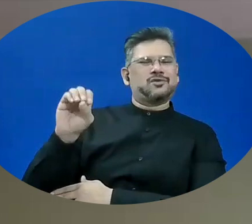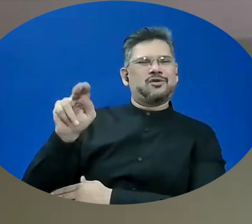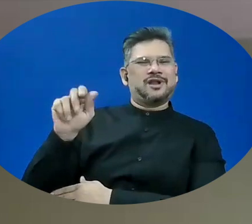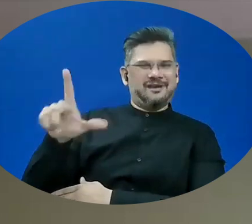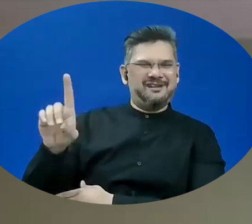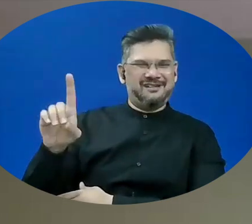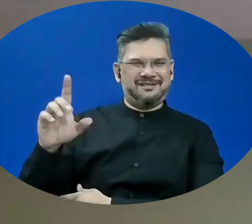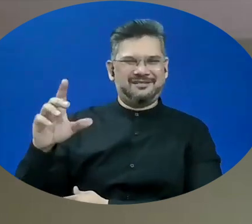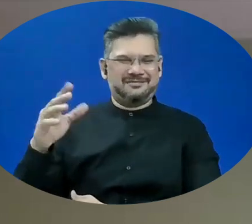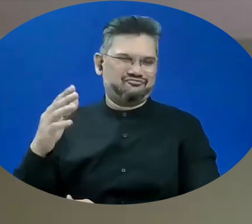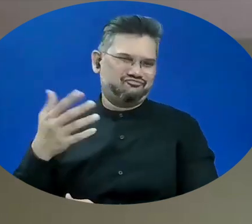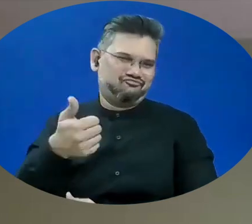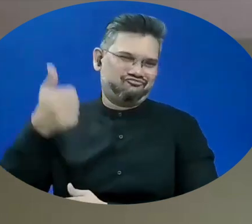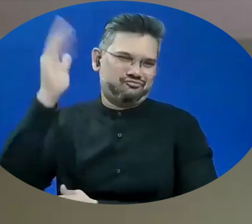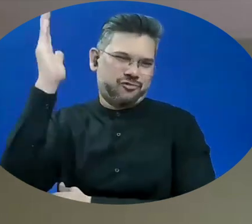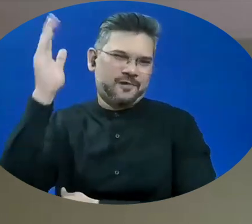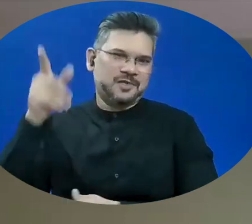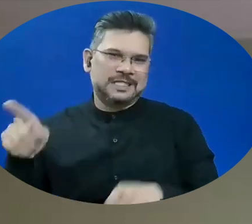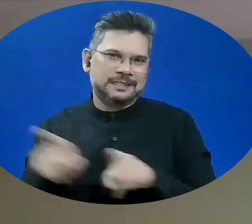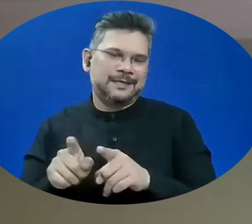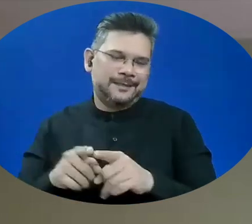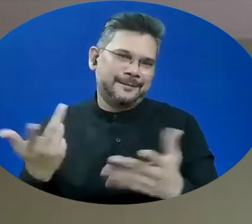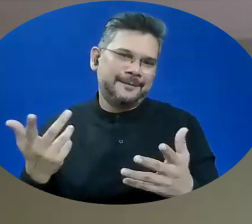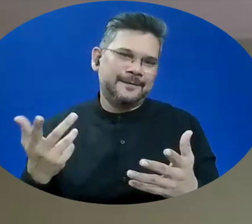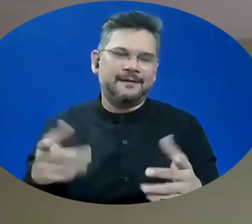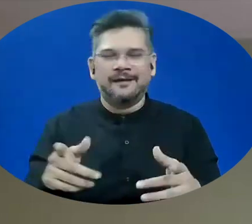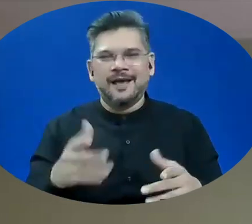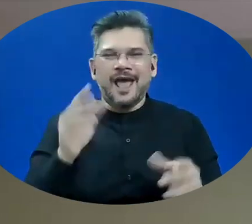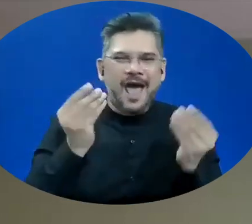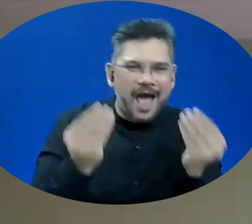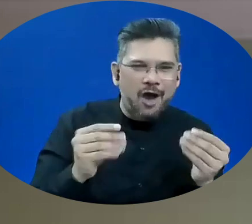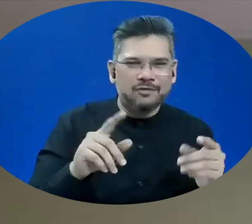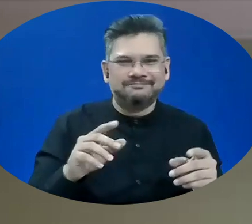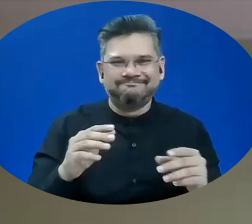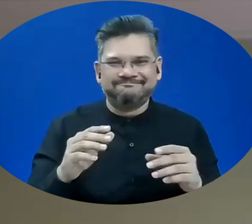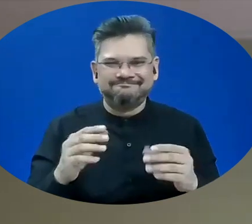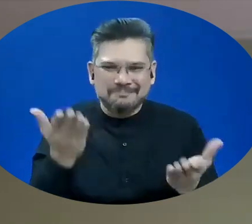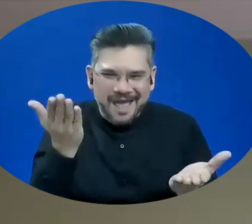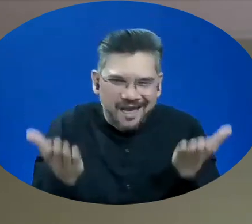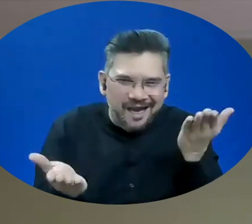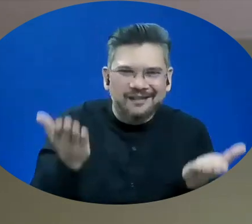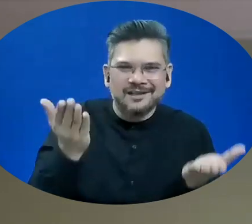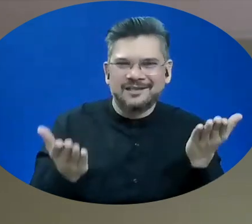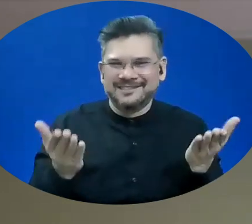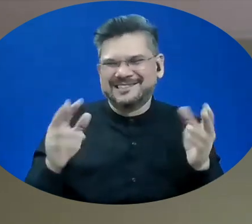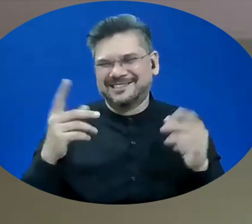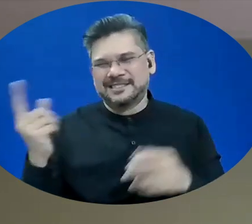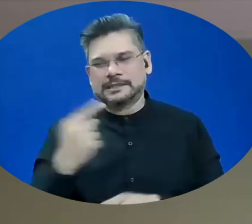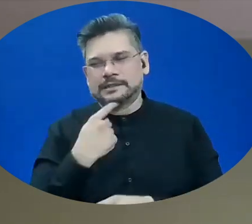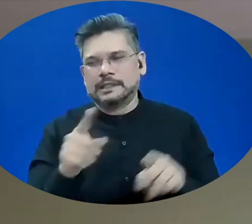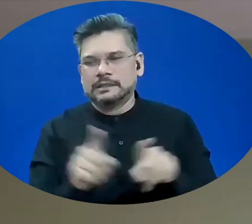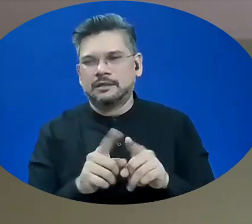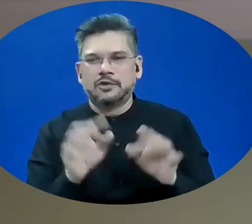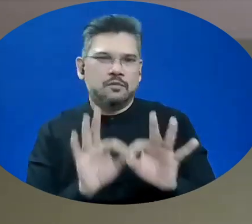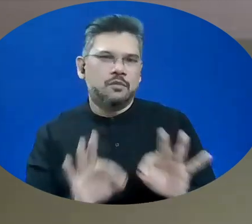that balance and how critical that is for care partners. Purpose and meaning with engagement to live life. It's got